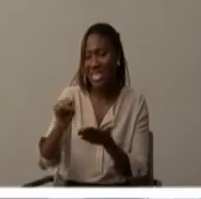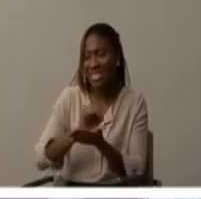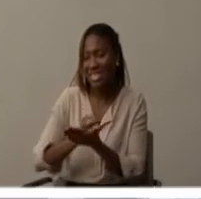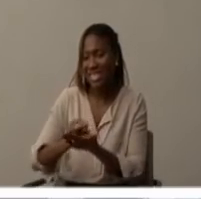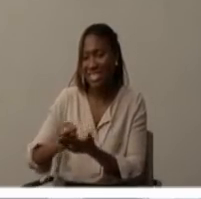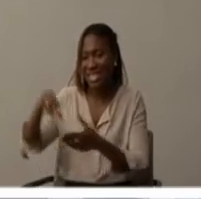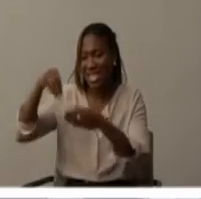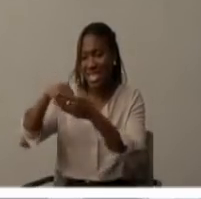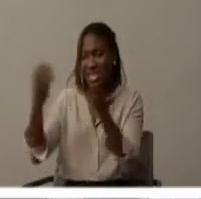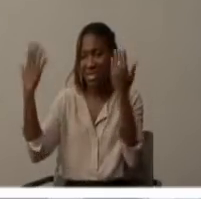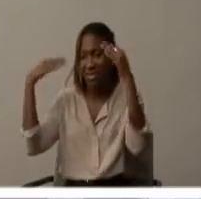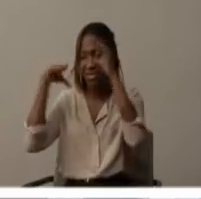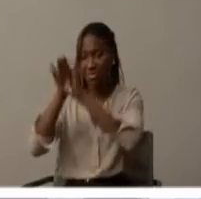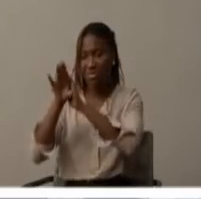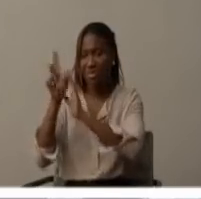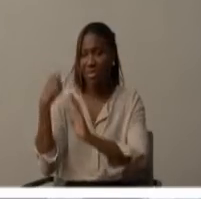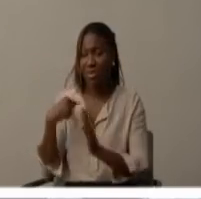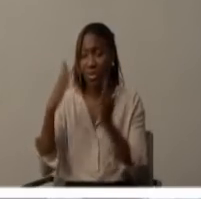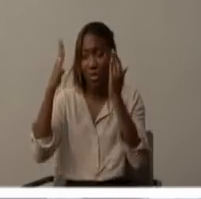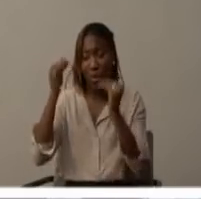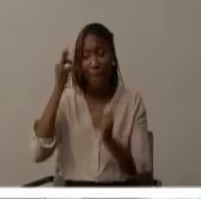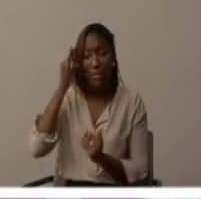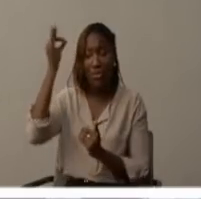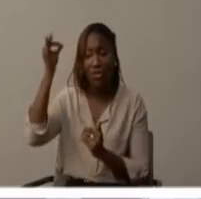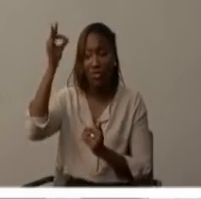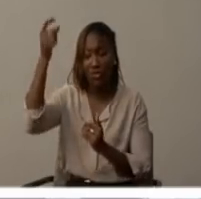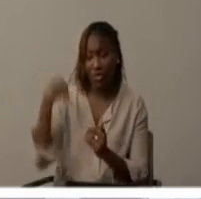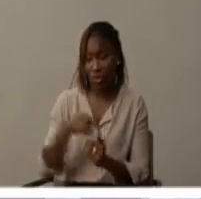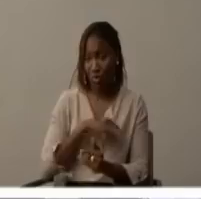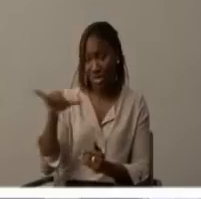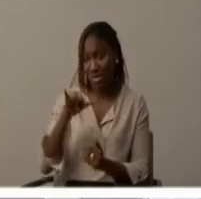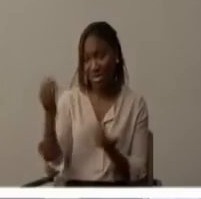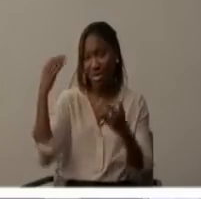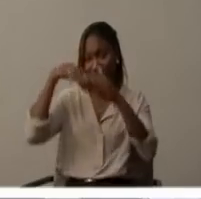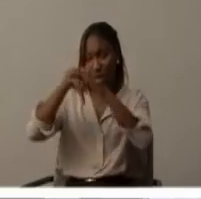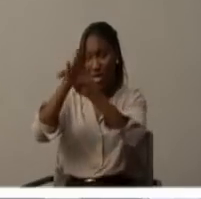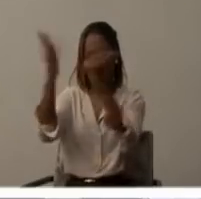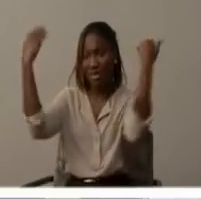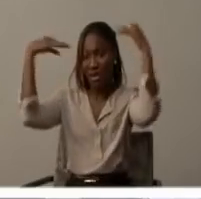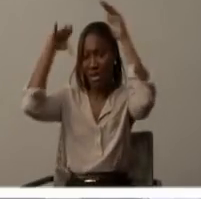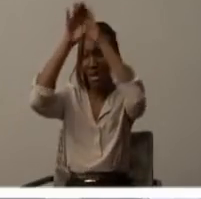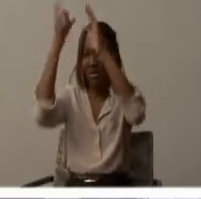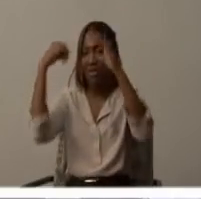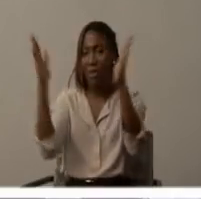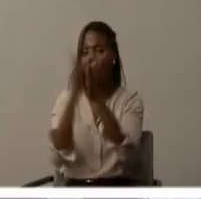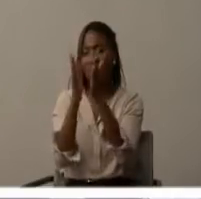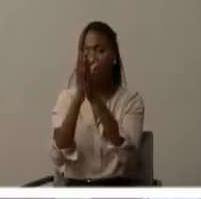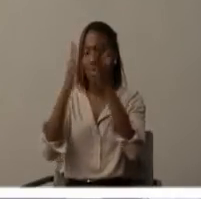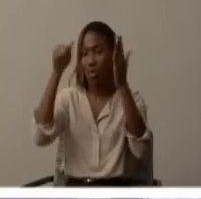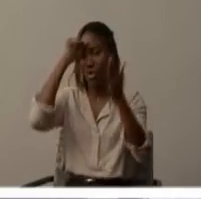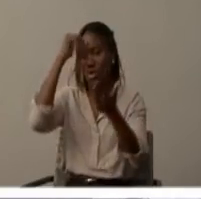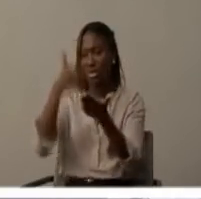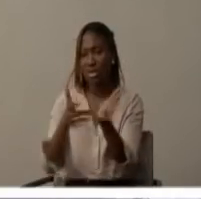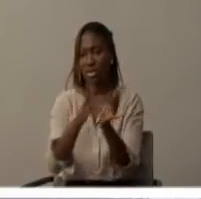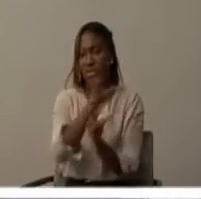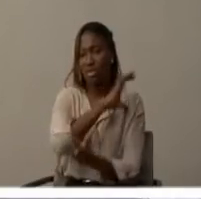the ages, we may merit to be co-heirs to eternal life and may praise and glorify you through your Son, Jesus